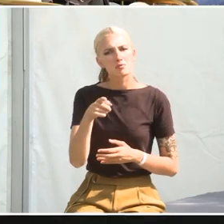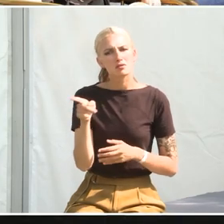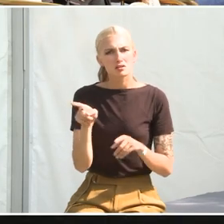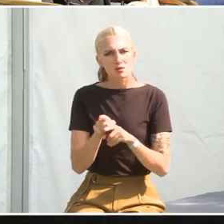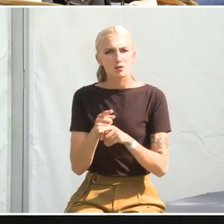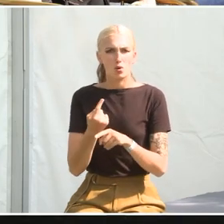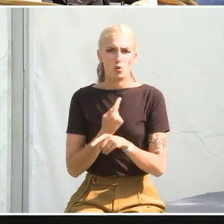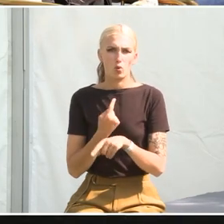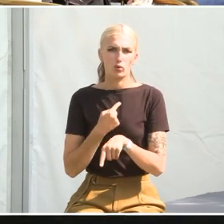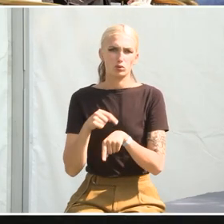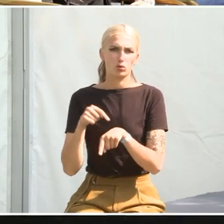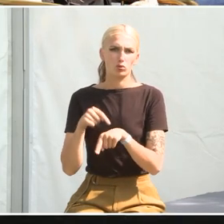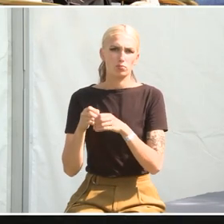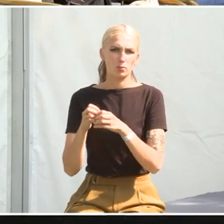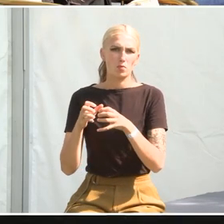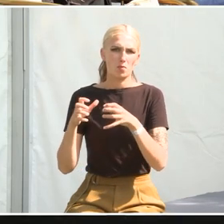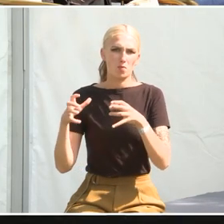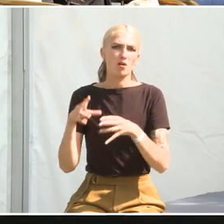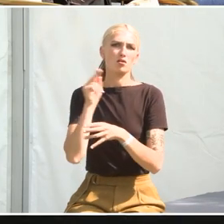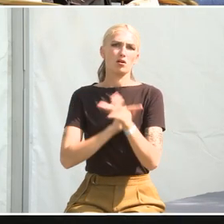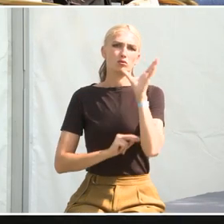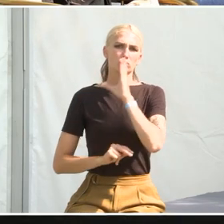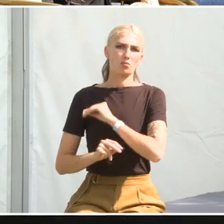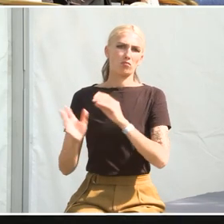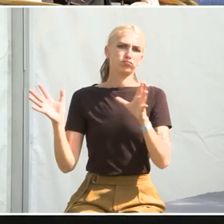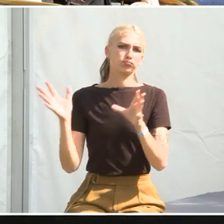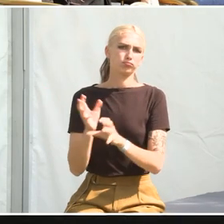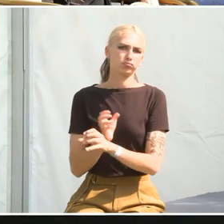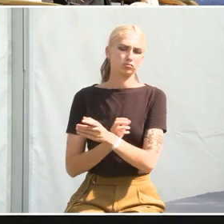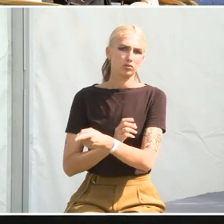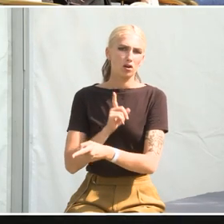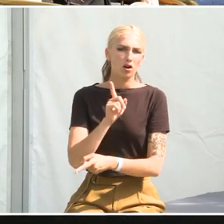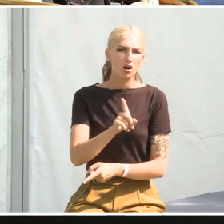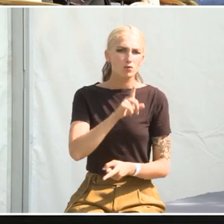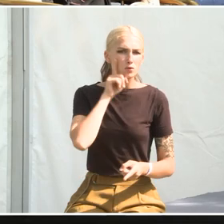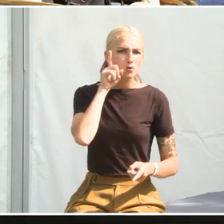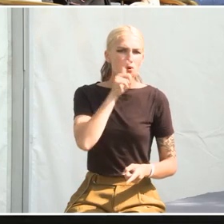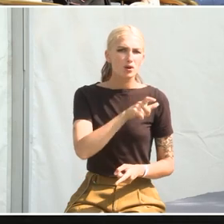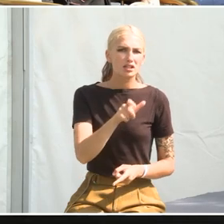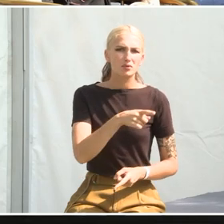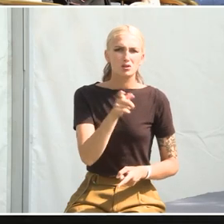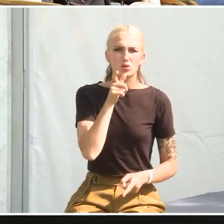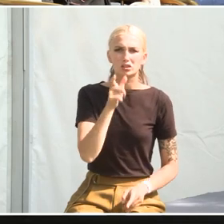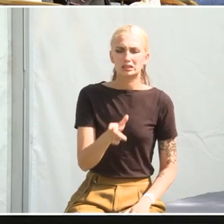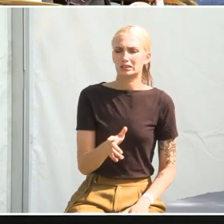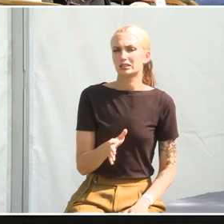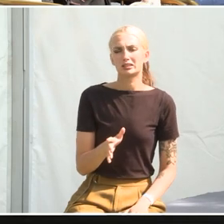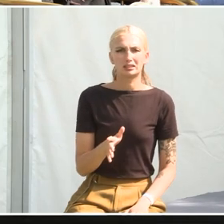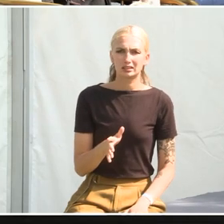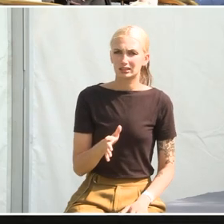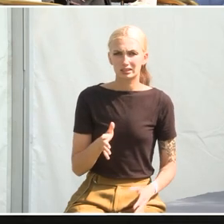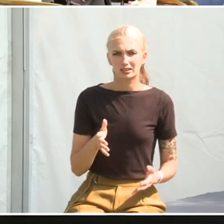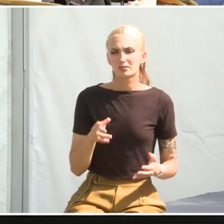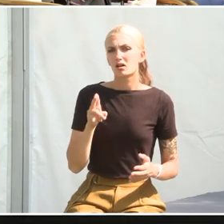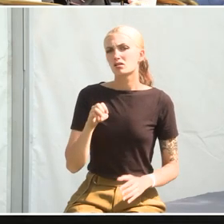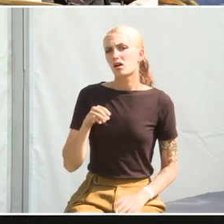from a rising loneliness. However, the young representative on the panel in Latvia said, this is not high on our list. So